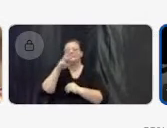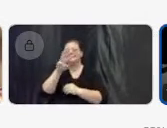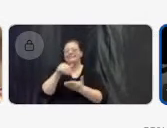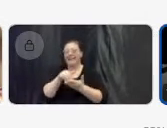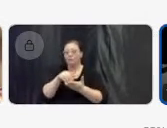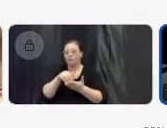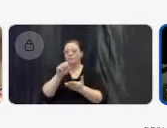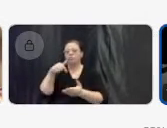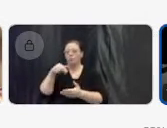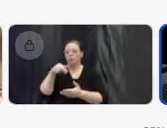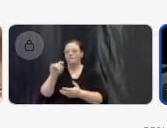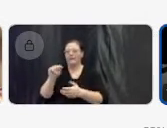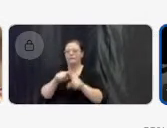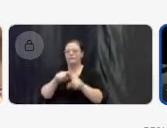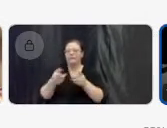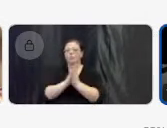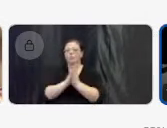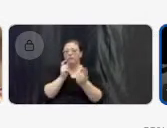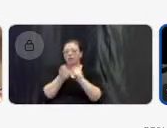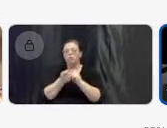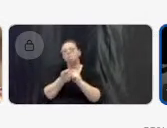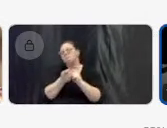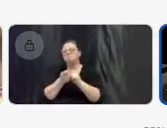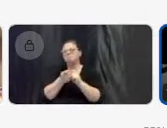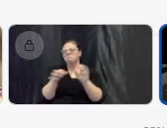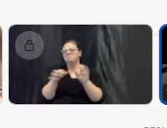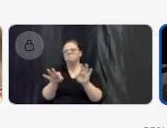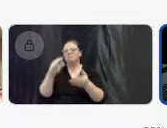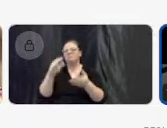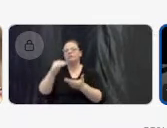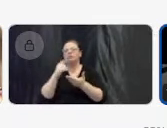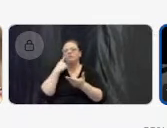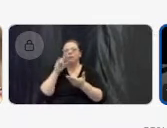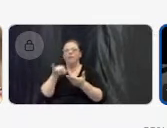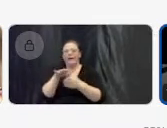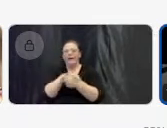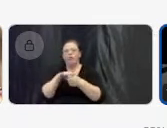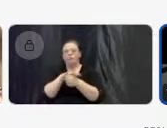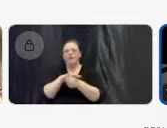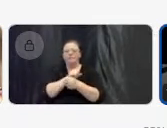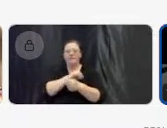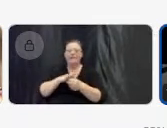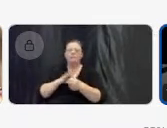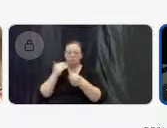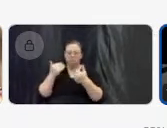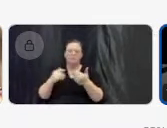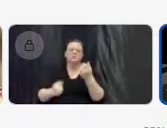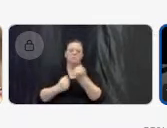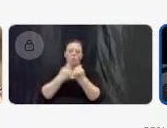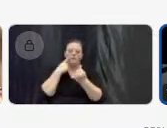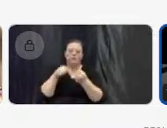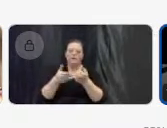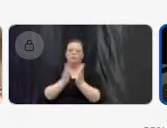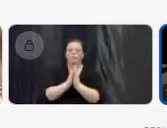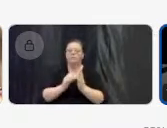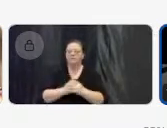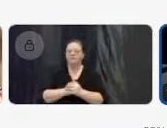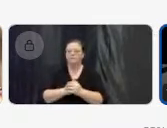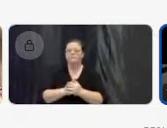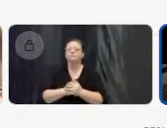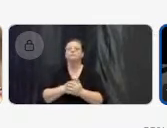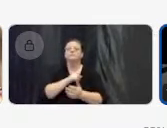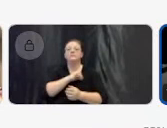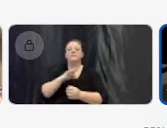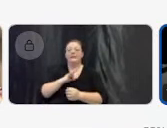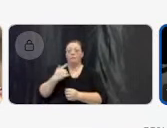feet. The requested variance is a very minor decrease in lot area. Staff supports the variance request. To staff's